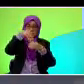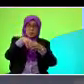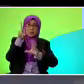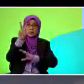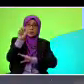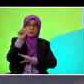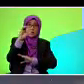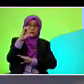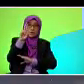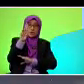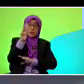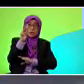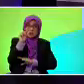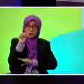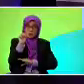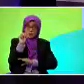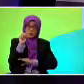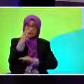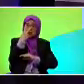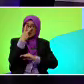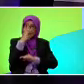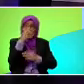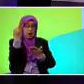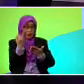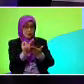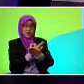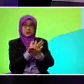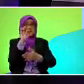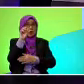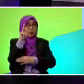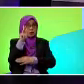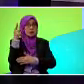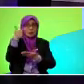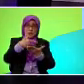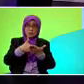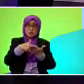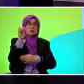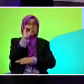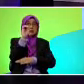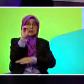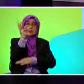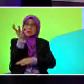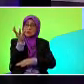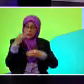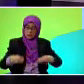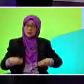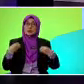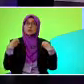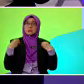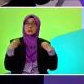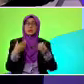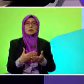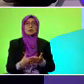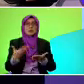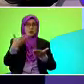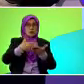they still look fresh. And there's no microorganism growing on it, right? But the one